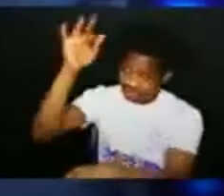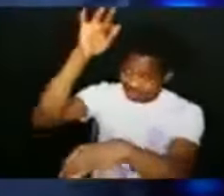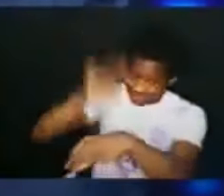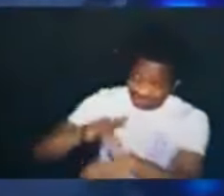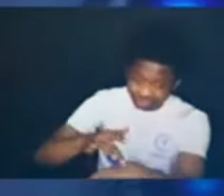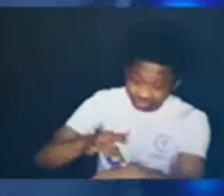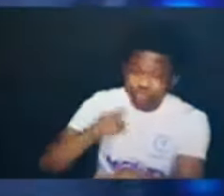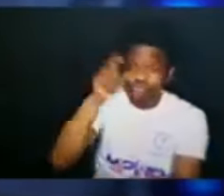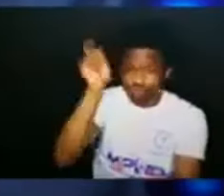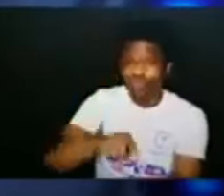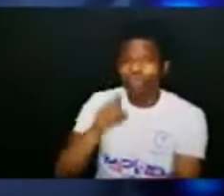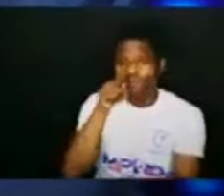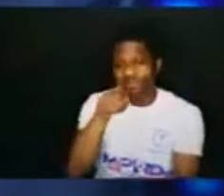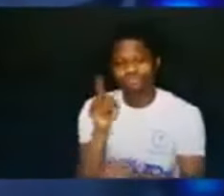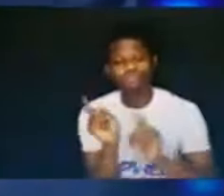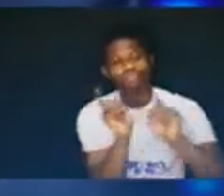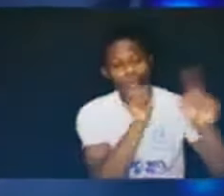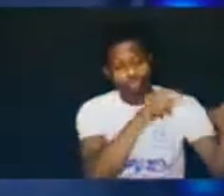to go.